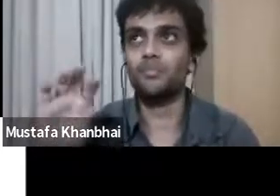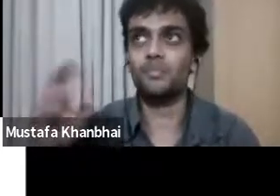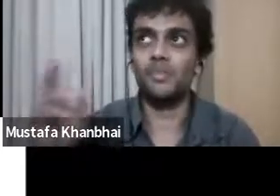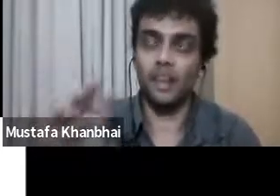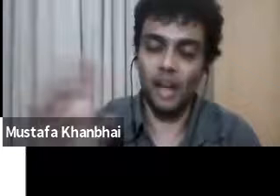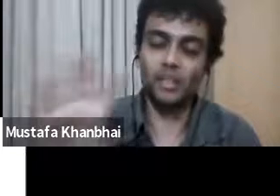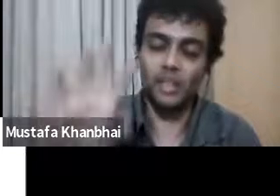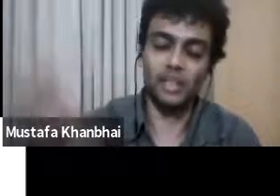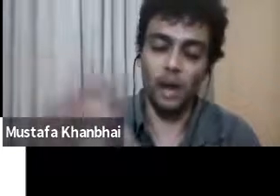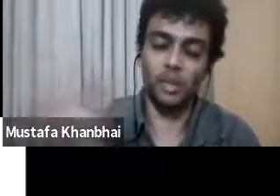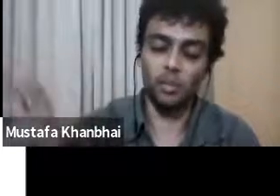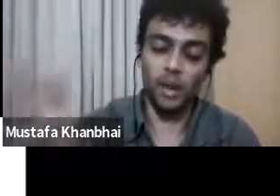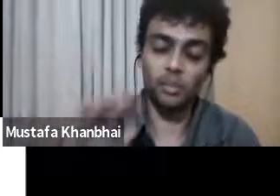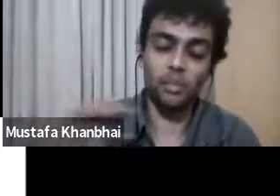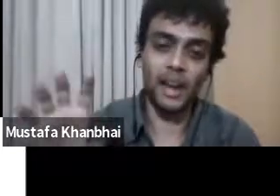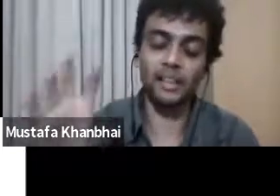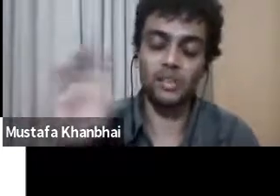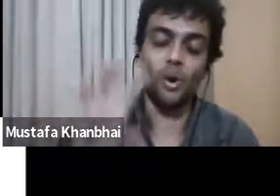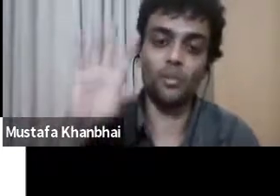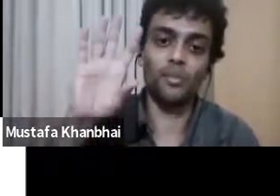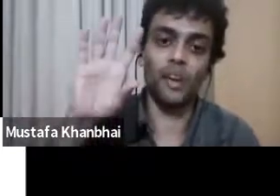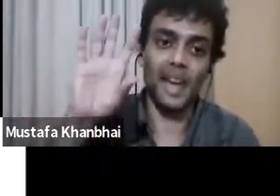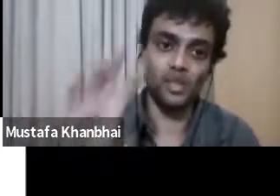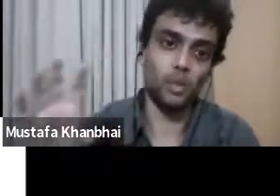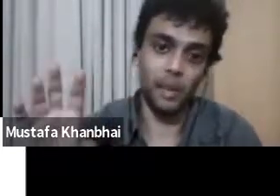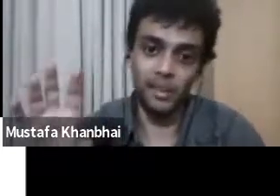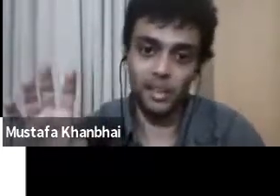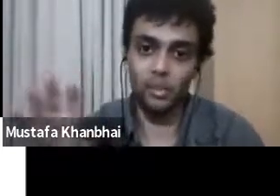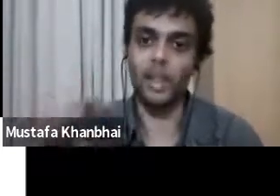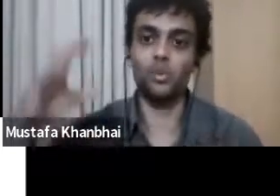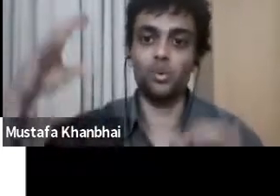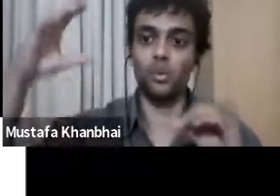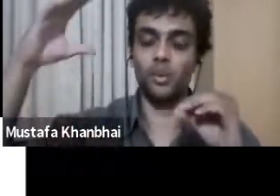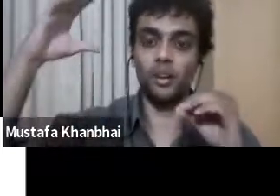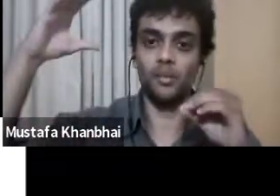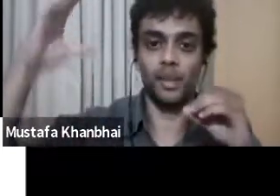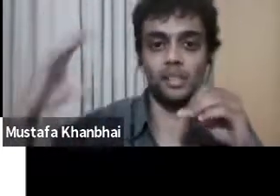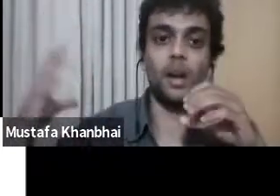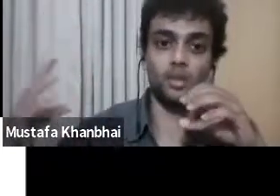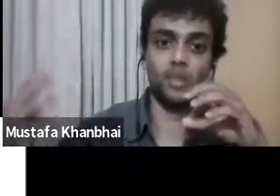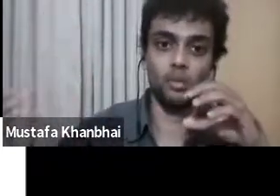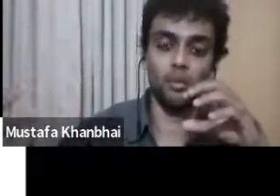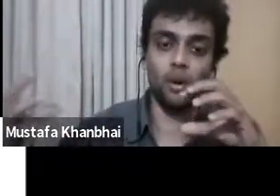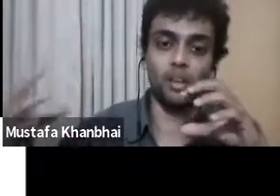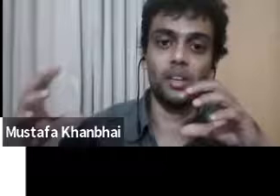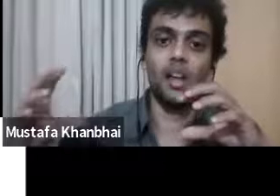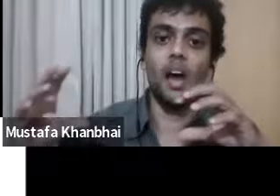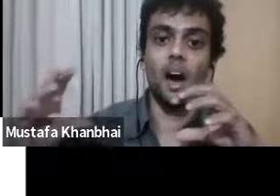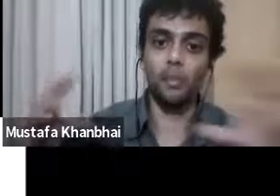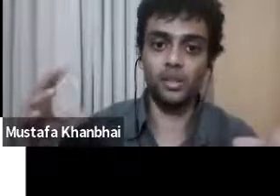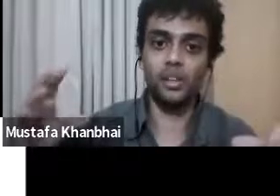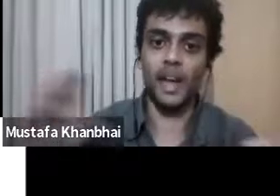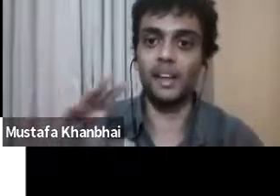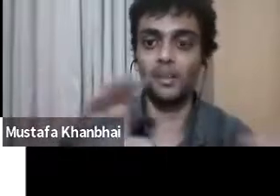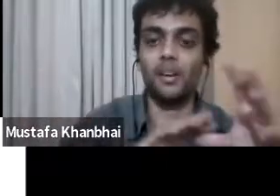The largely now debunked practice of anthropometry, where various parts of the human body